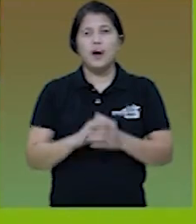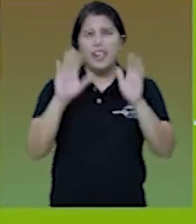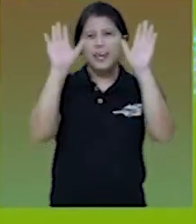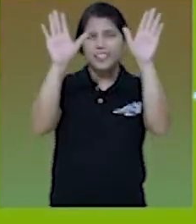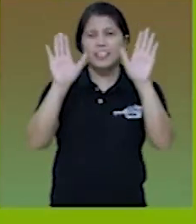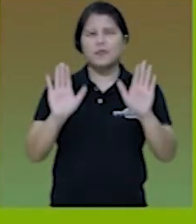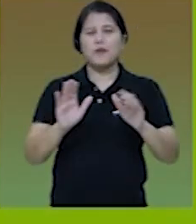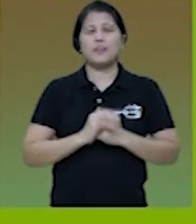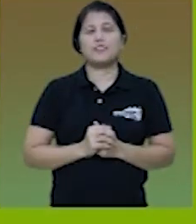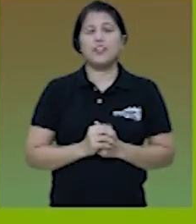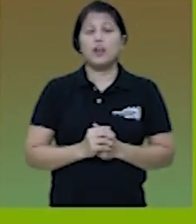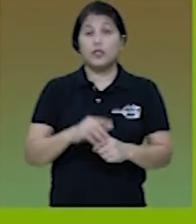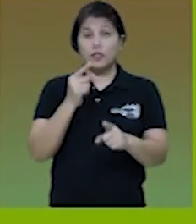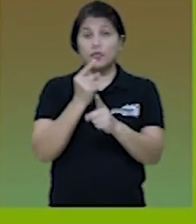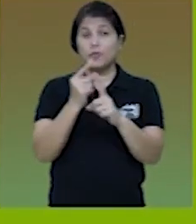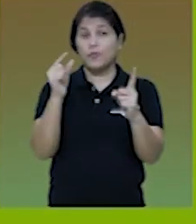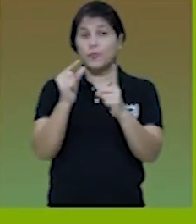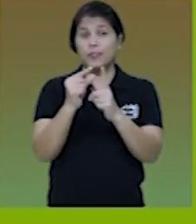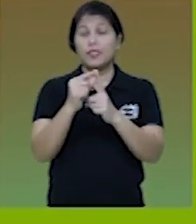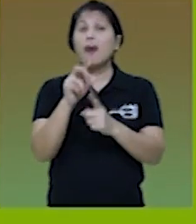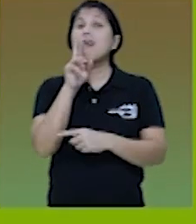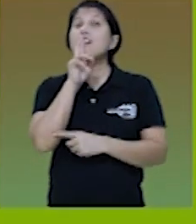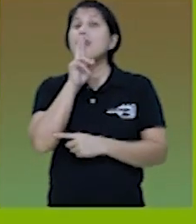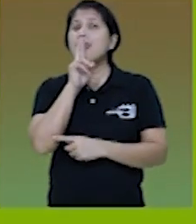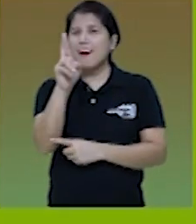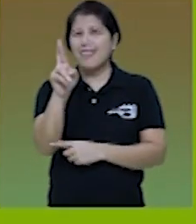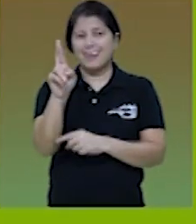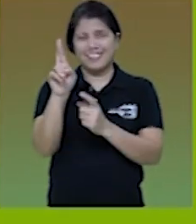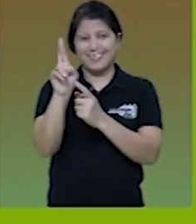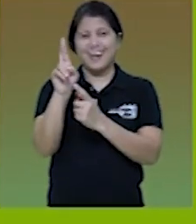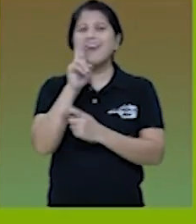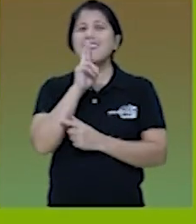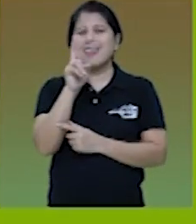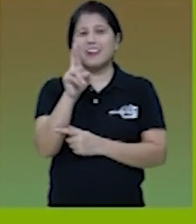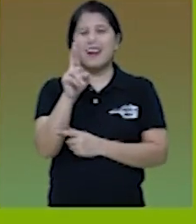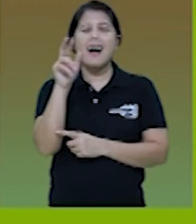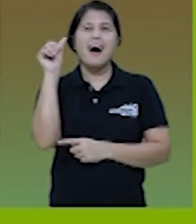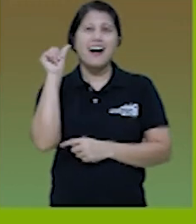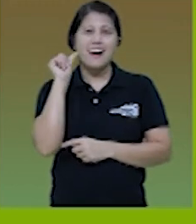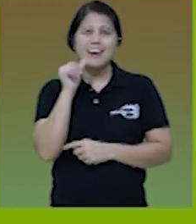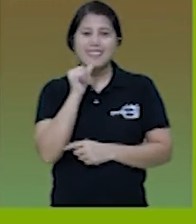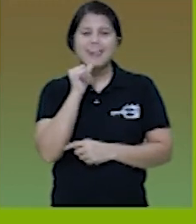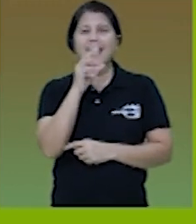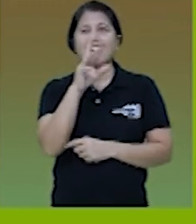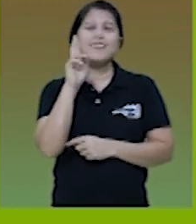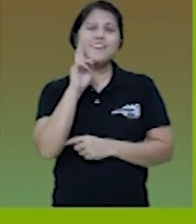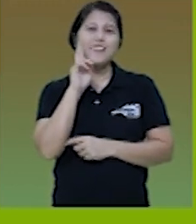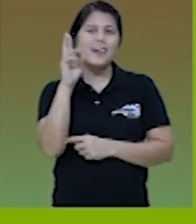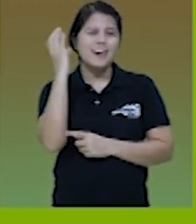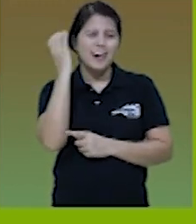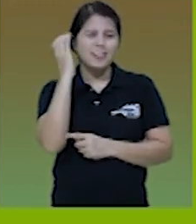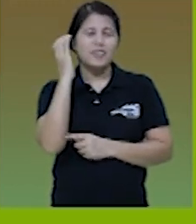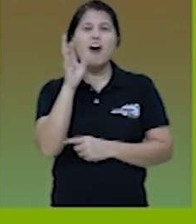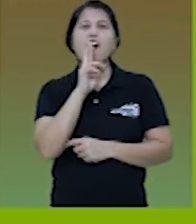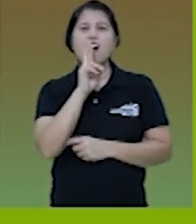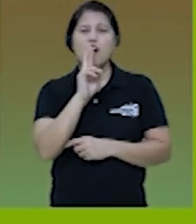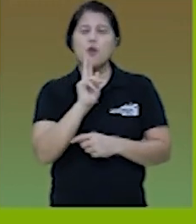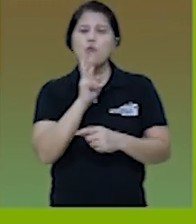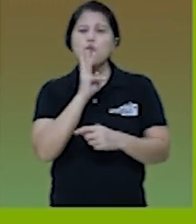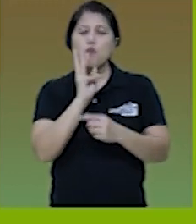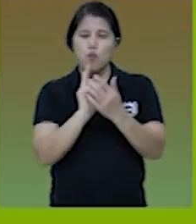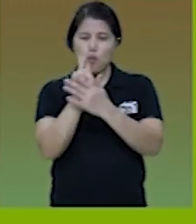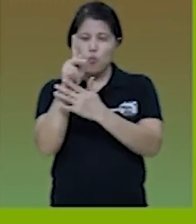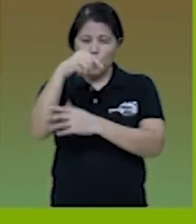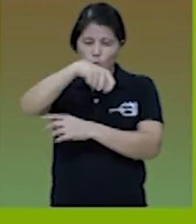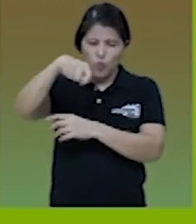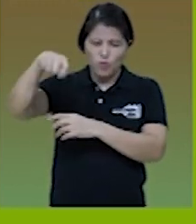Incredible! The correct be verb is are. Andrea and her cousins are watering the